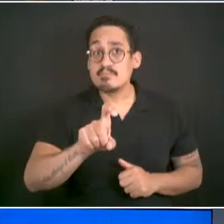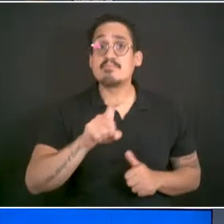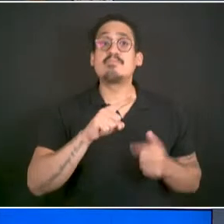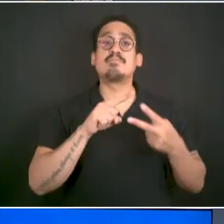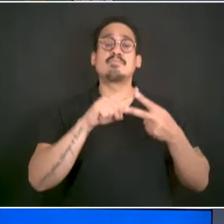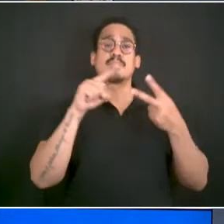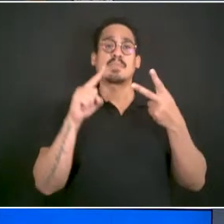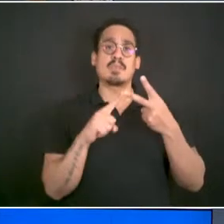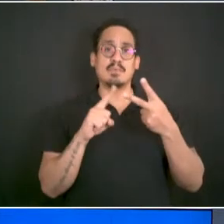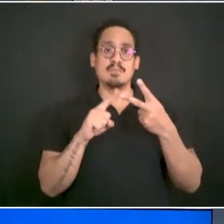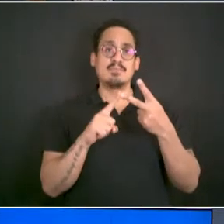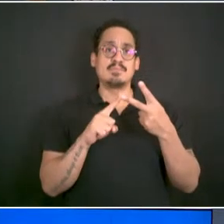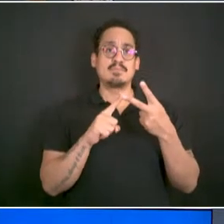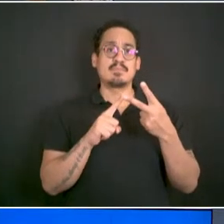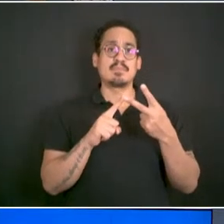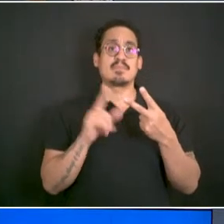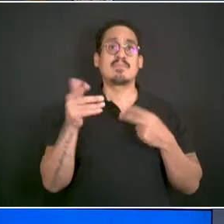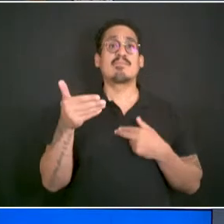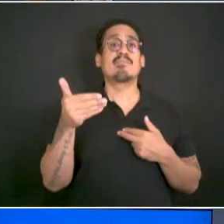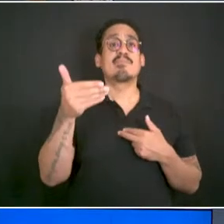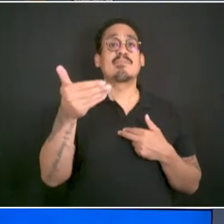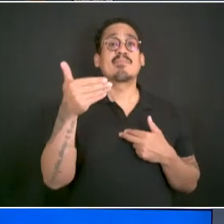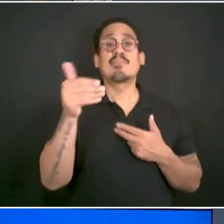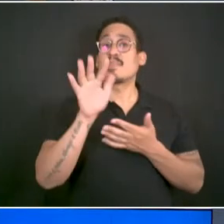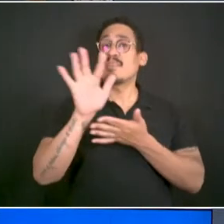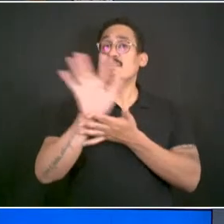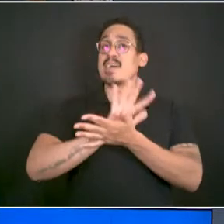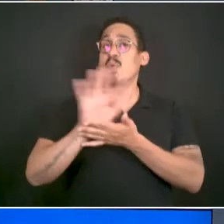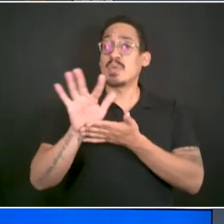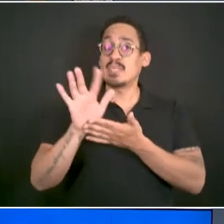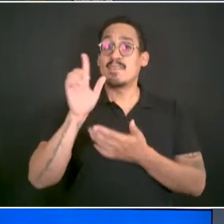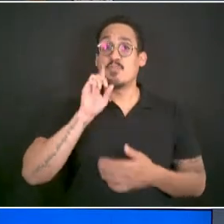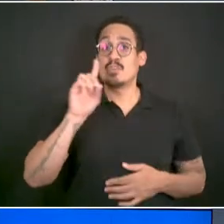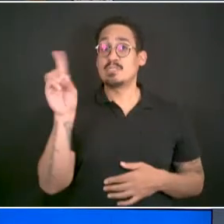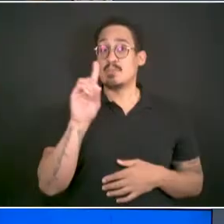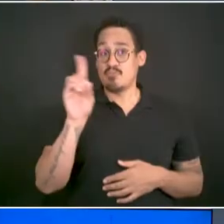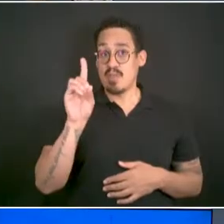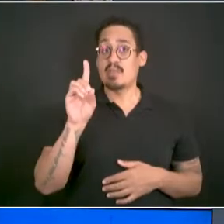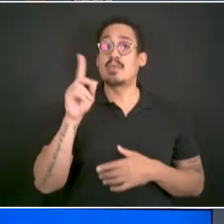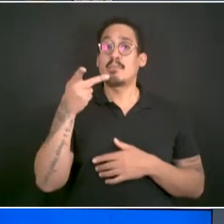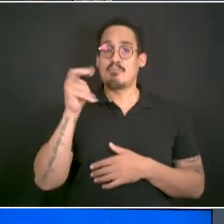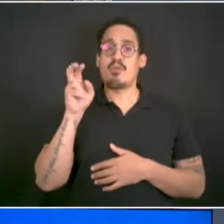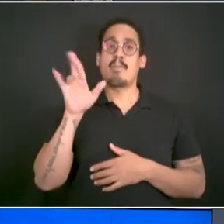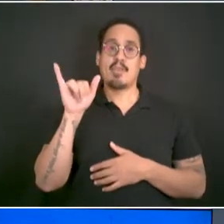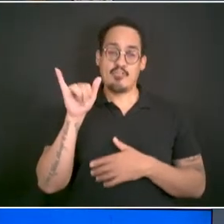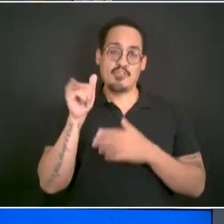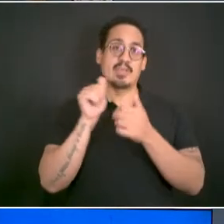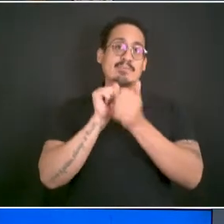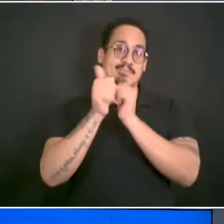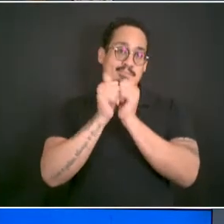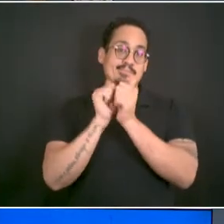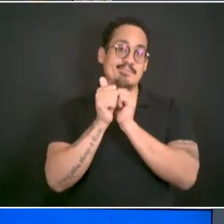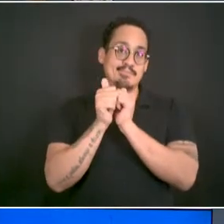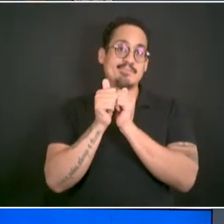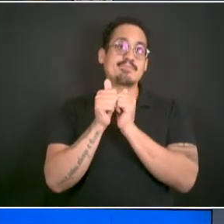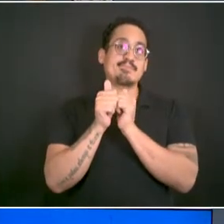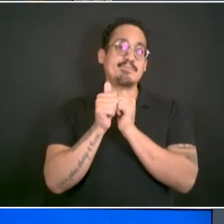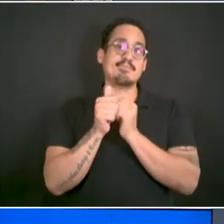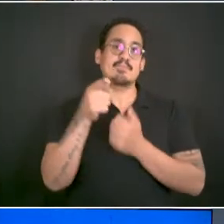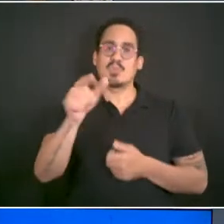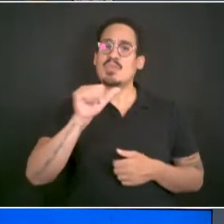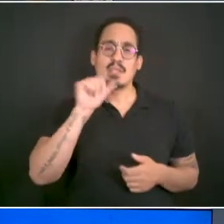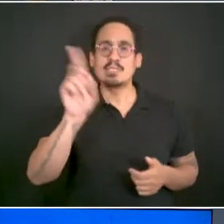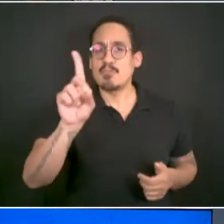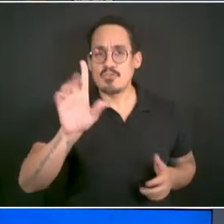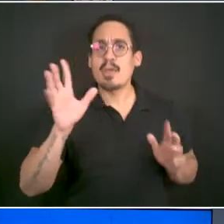Democratic primary. I know you're no longer running, but I was wondering if you had any comments. Do you kind of miss maybe being part of that mess?